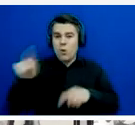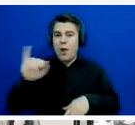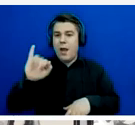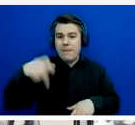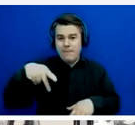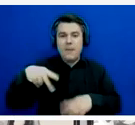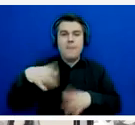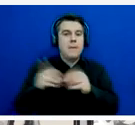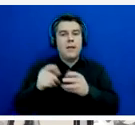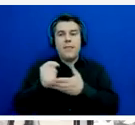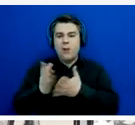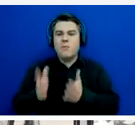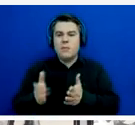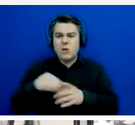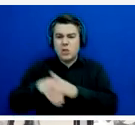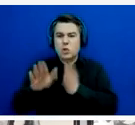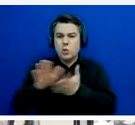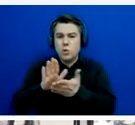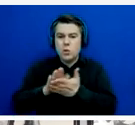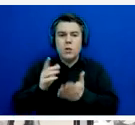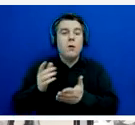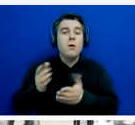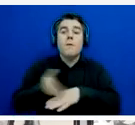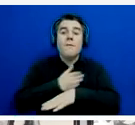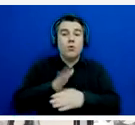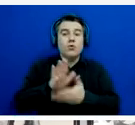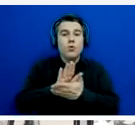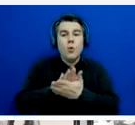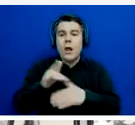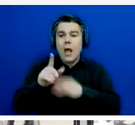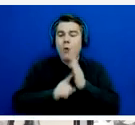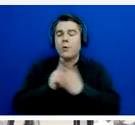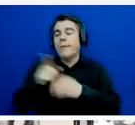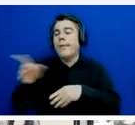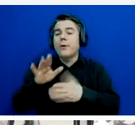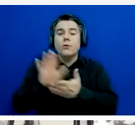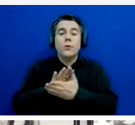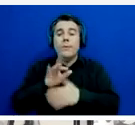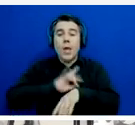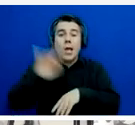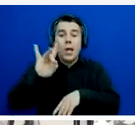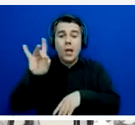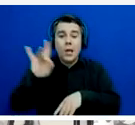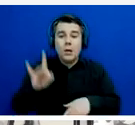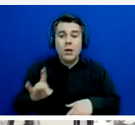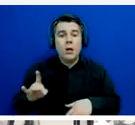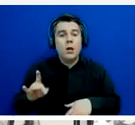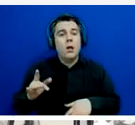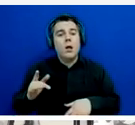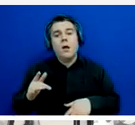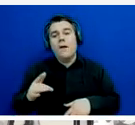a therapist and I was in a school before school hours, and it was 8 o'clock in the morning and I felt